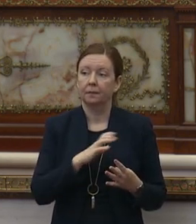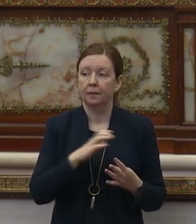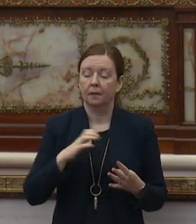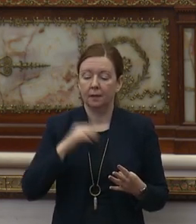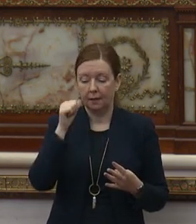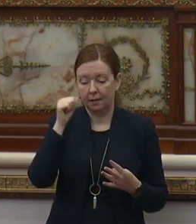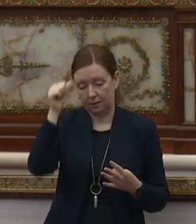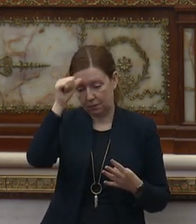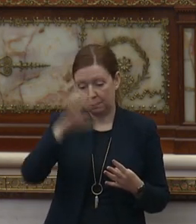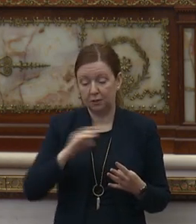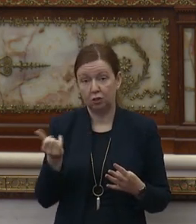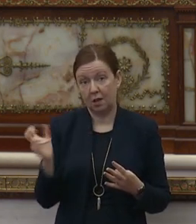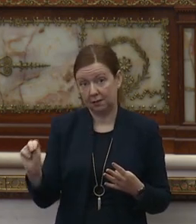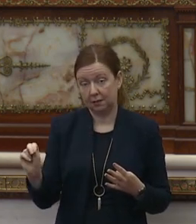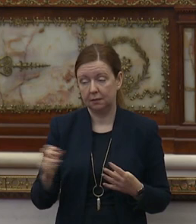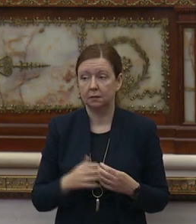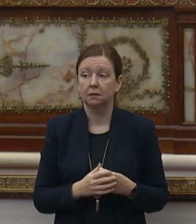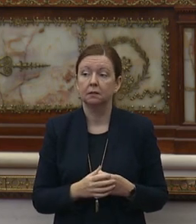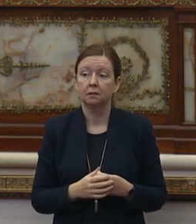Councilman Johnson?